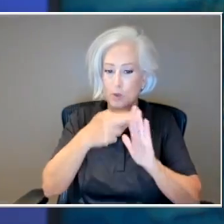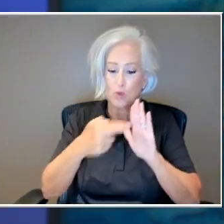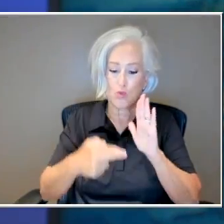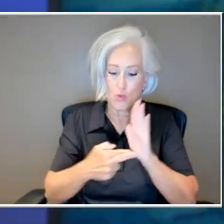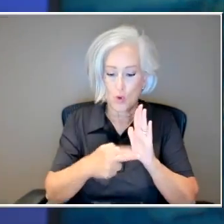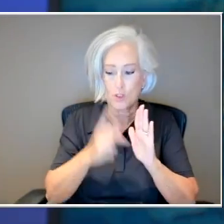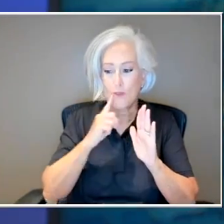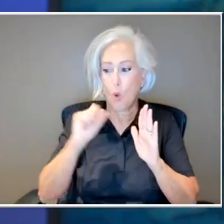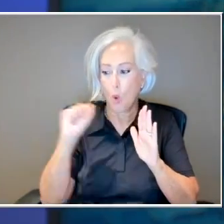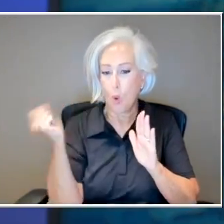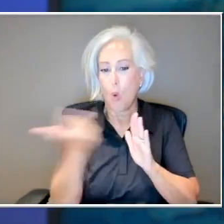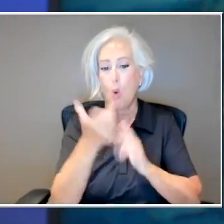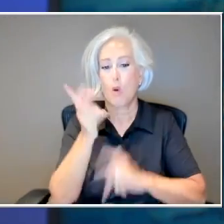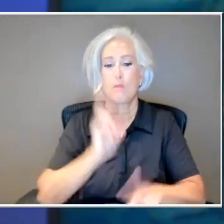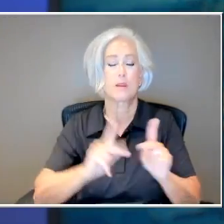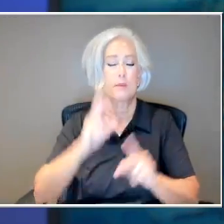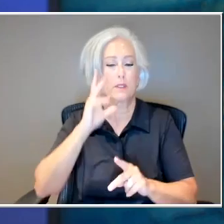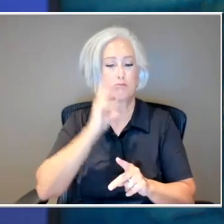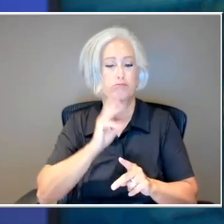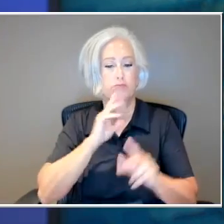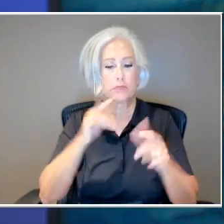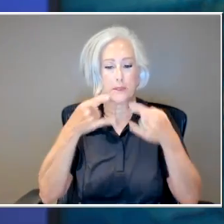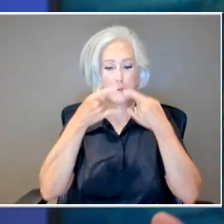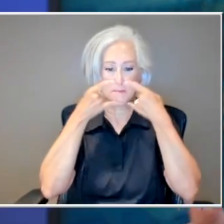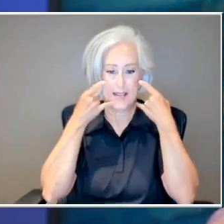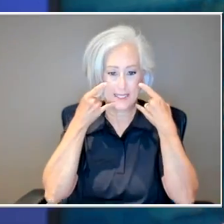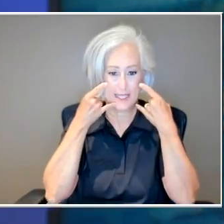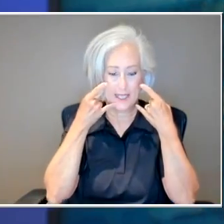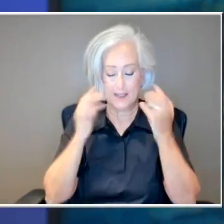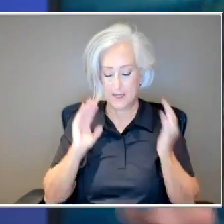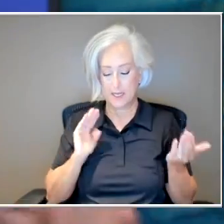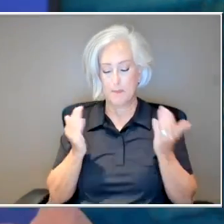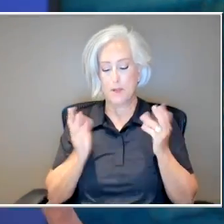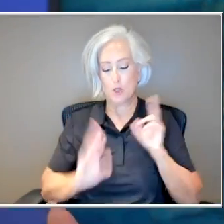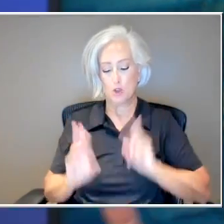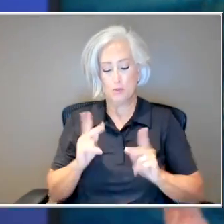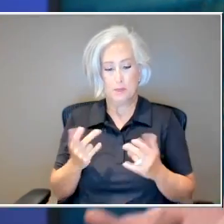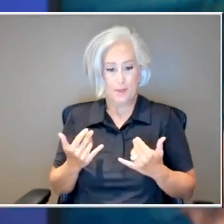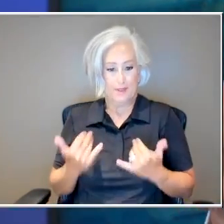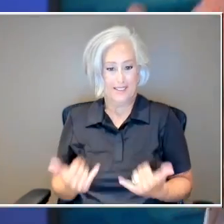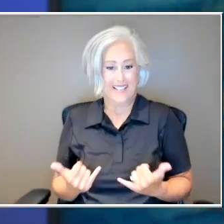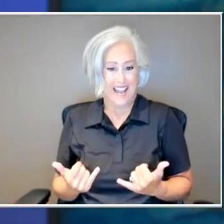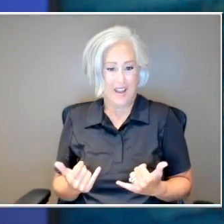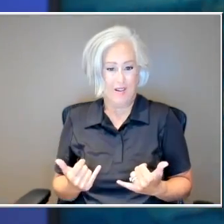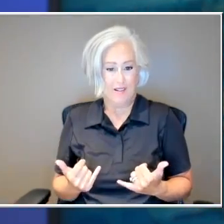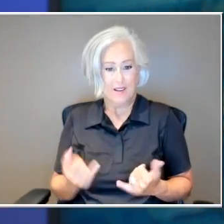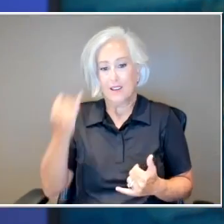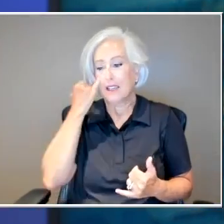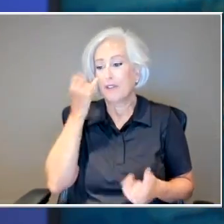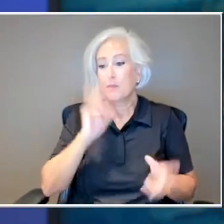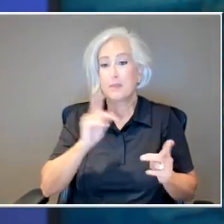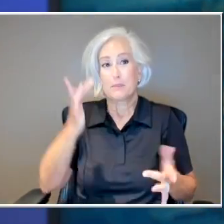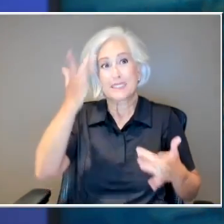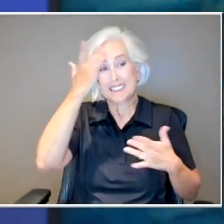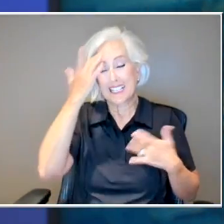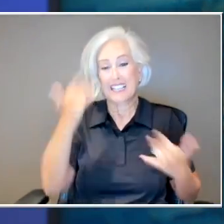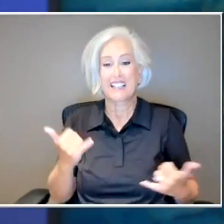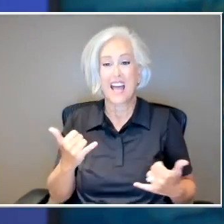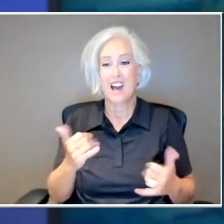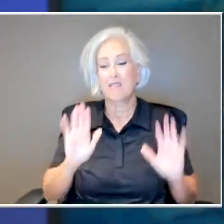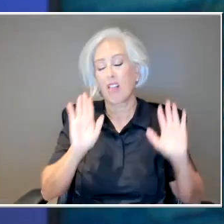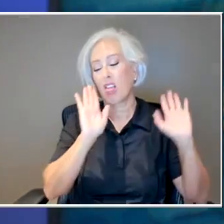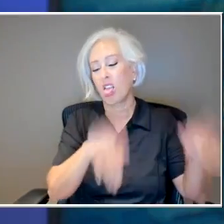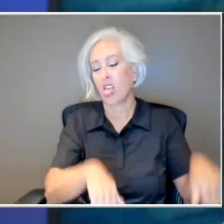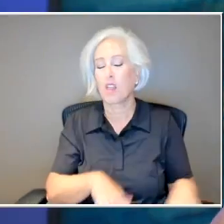folks who are going through treatment now, where many people, if they're sick, don't actually mask around their friends